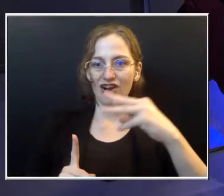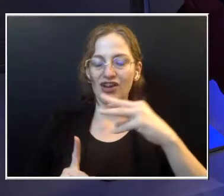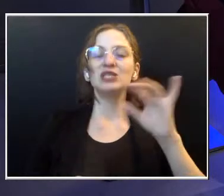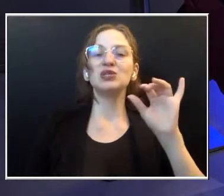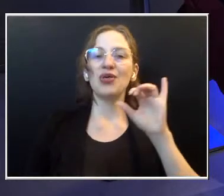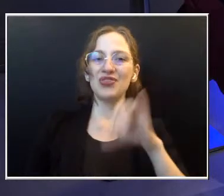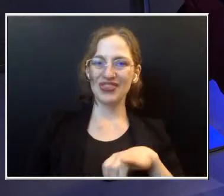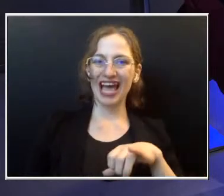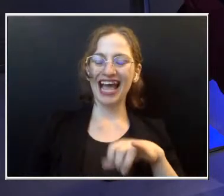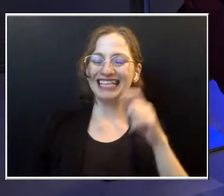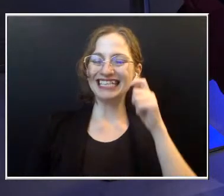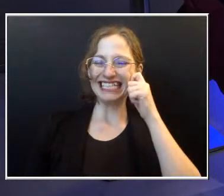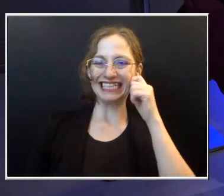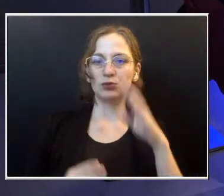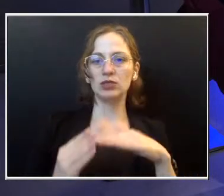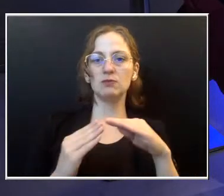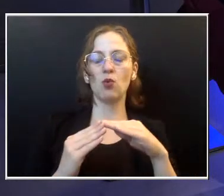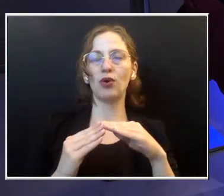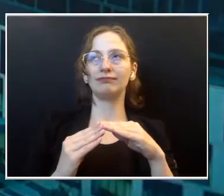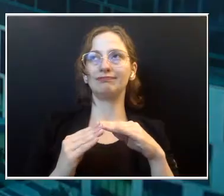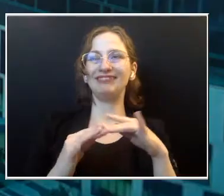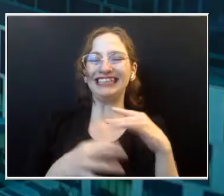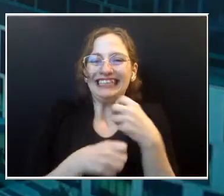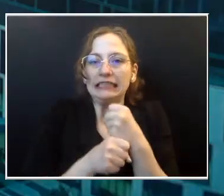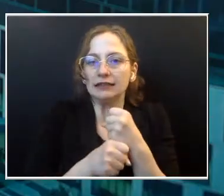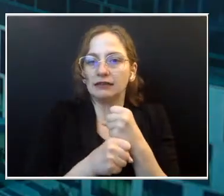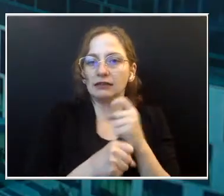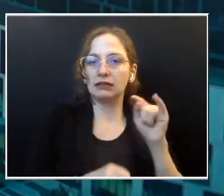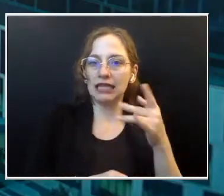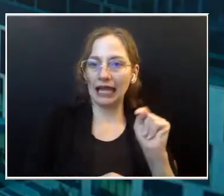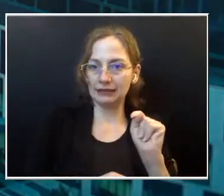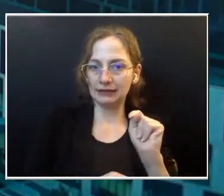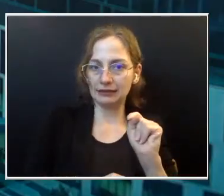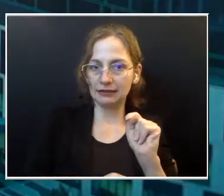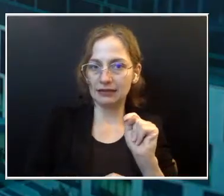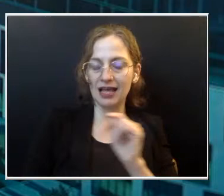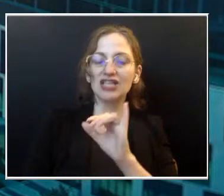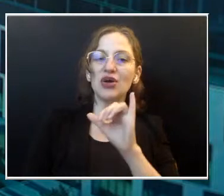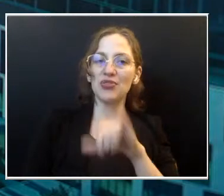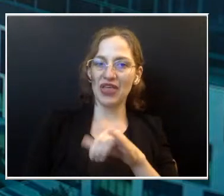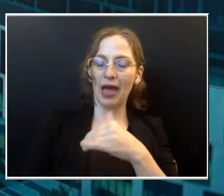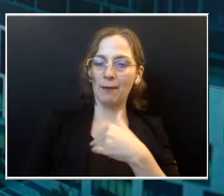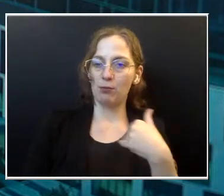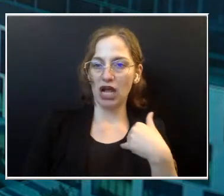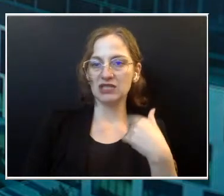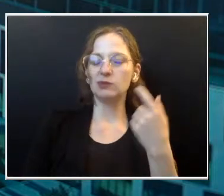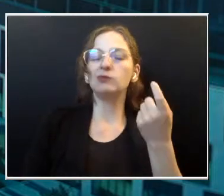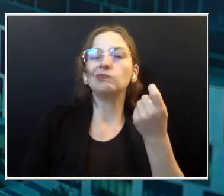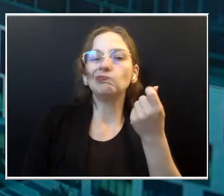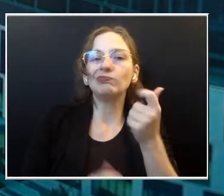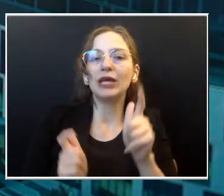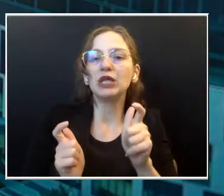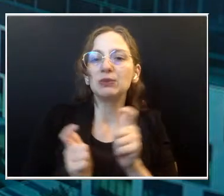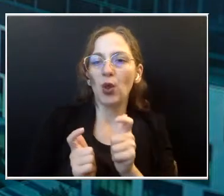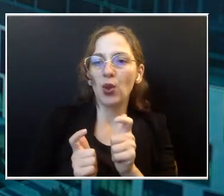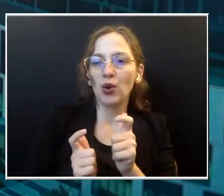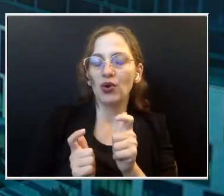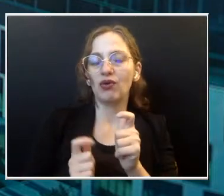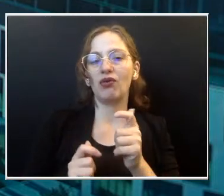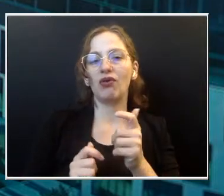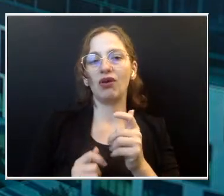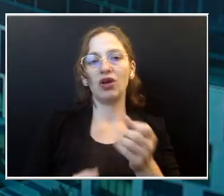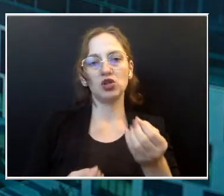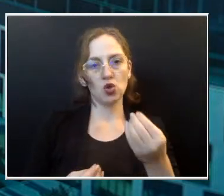has changed. And so that breast ended up smaller, and so I did 3